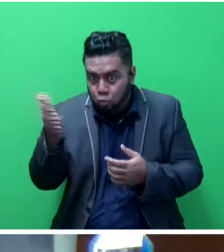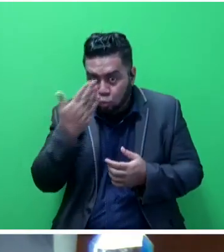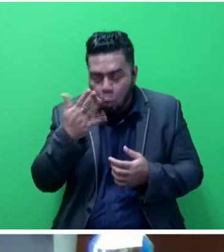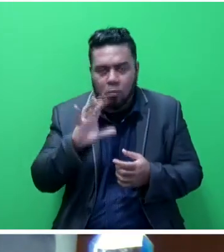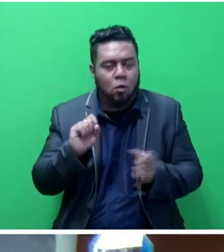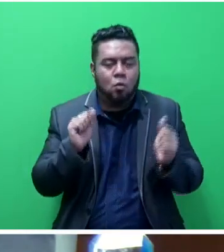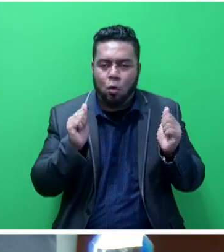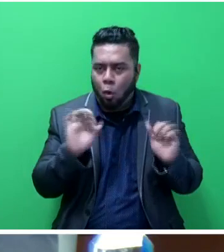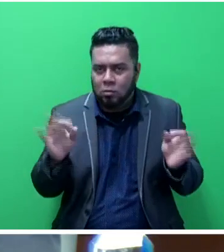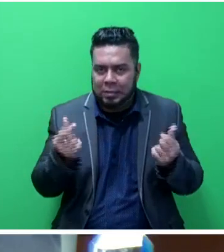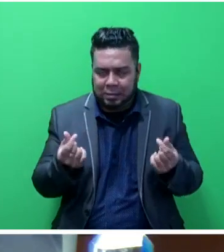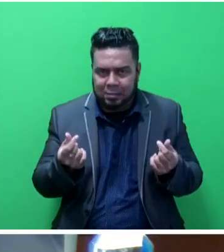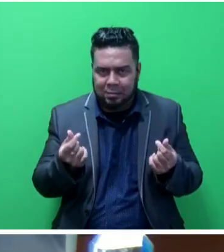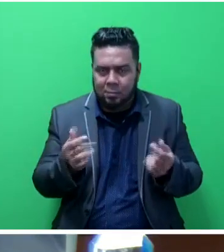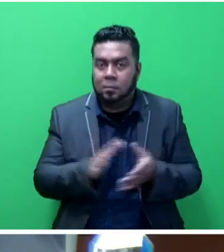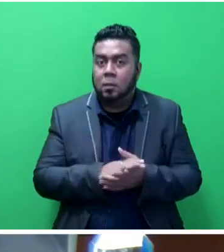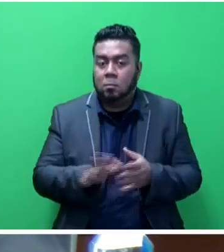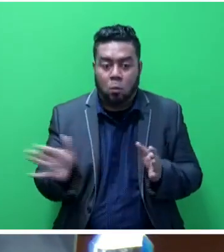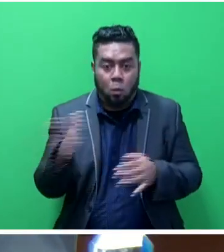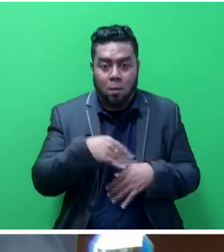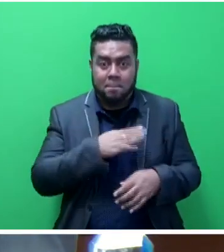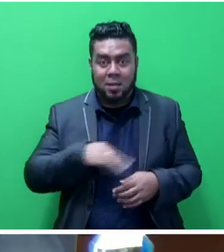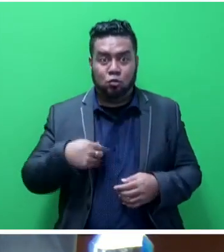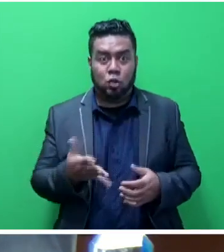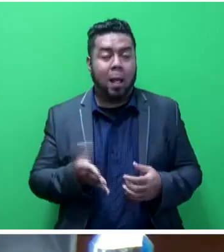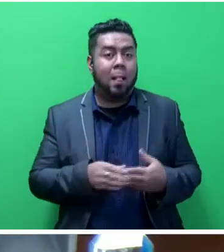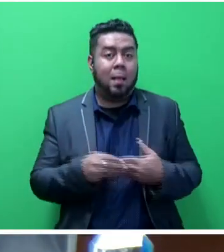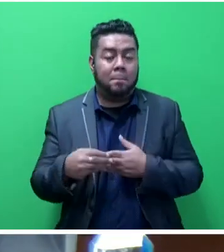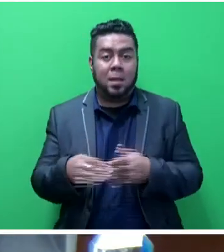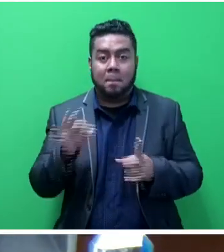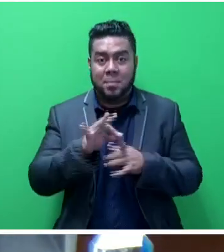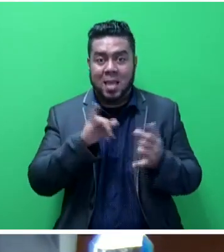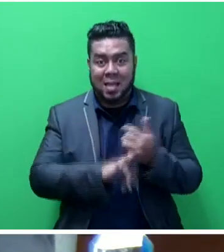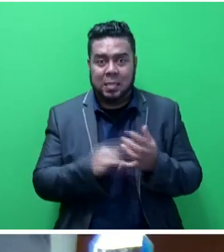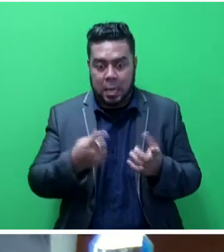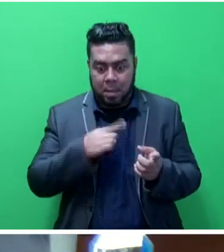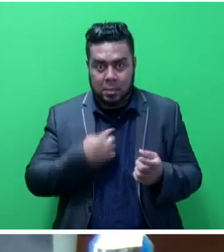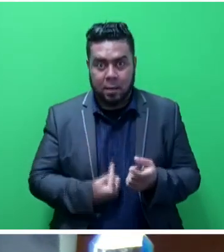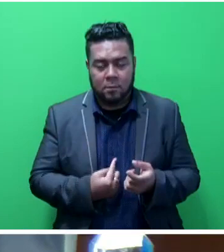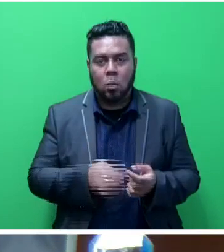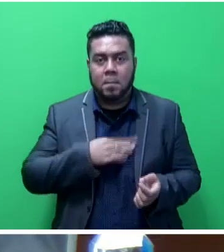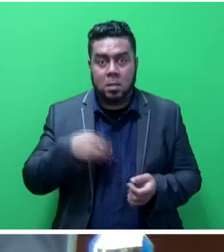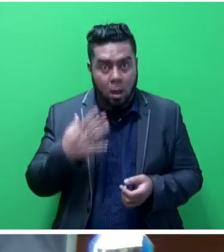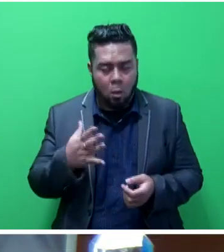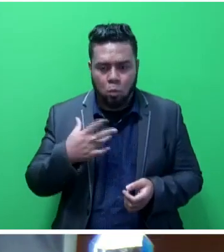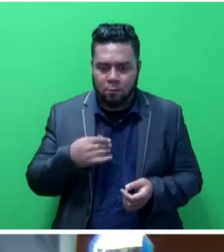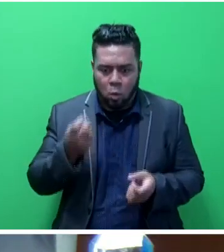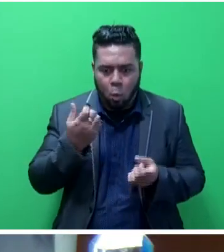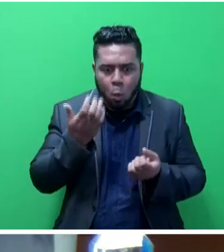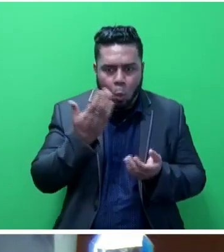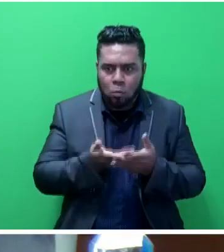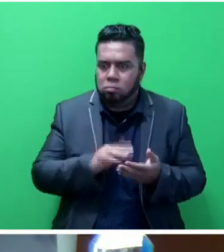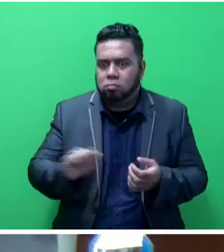Speaker, the entire ministry, led by the PS and myself, have been on the ground talking to all